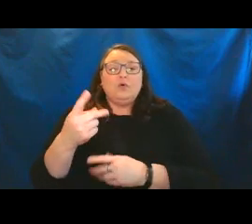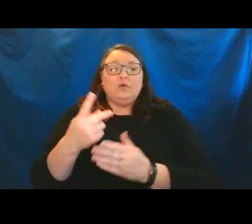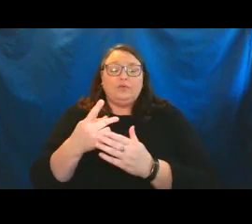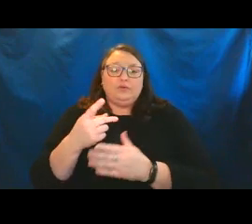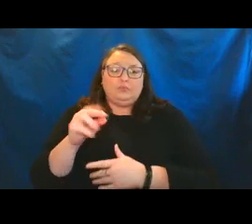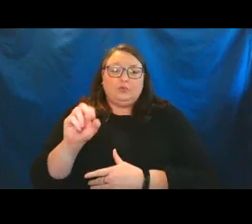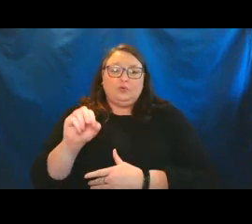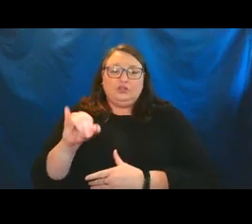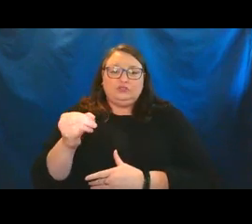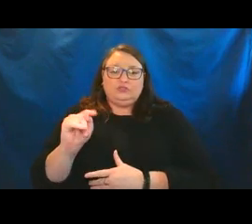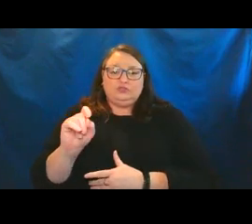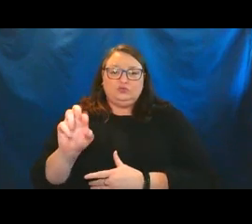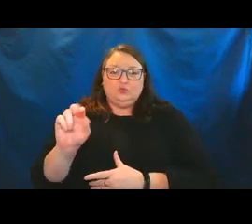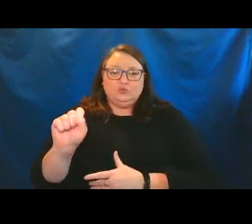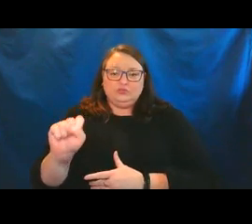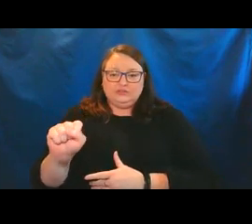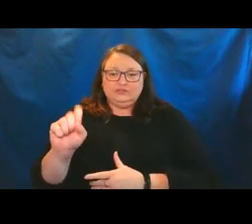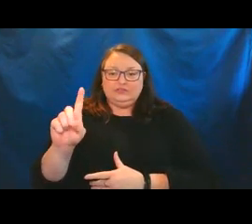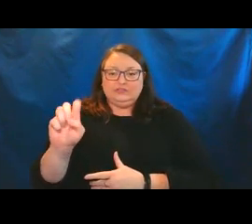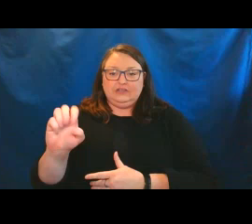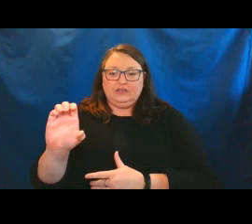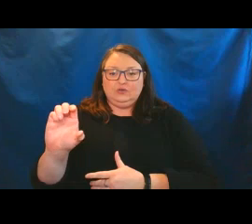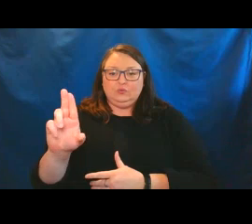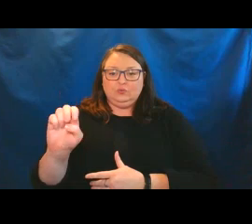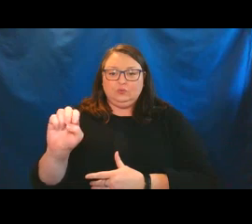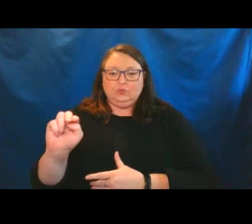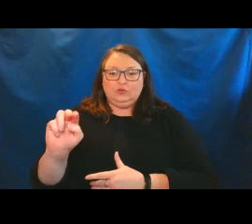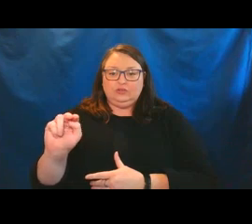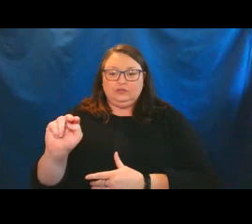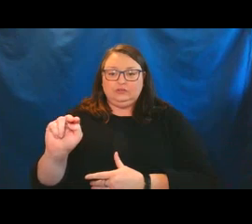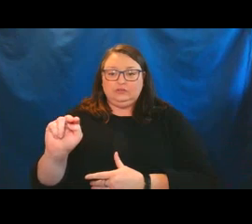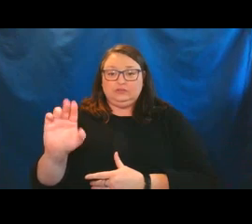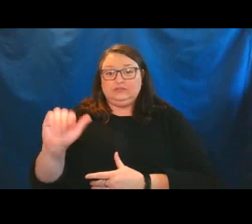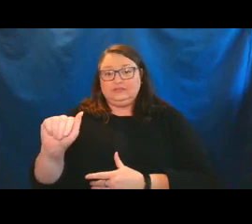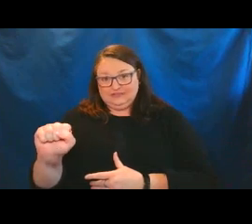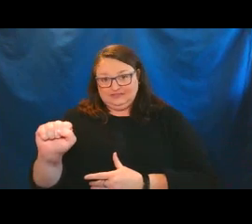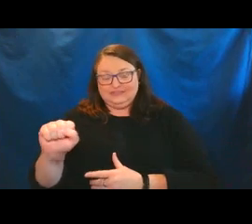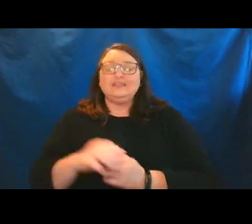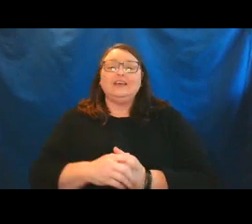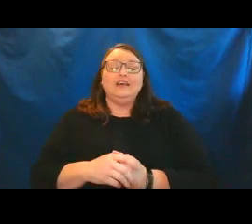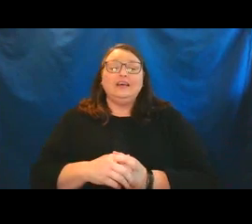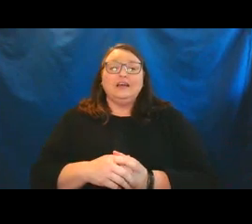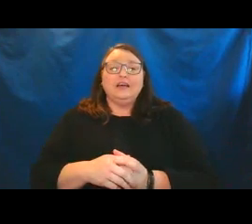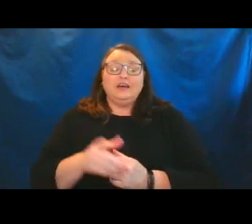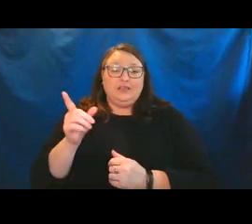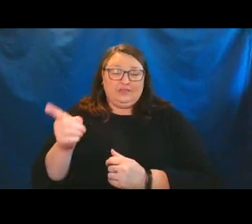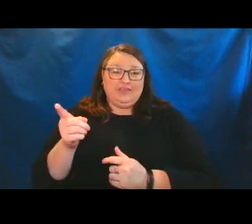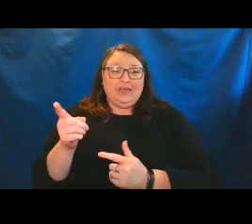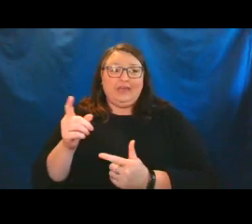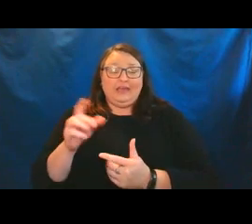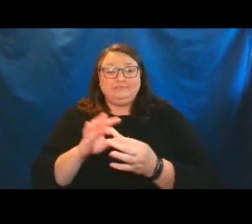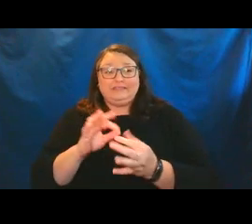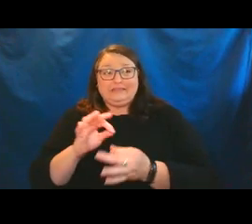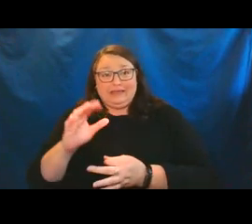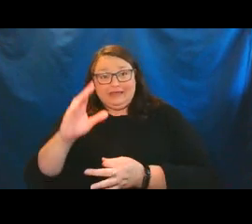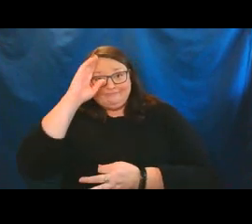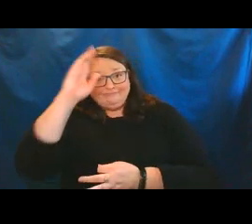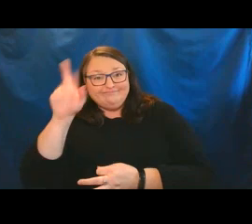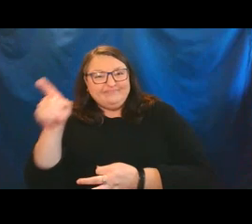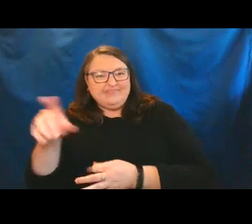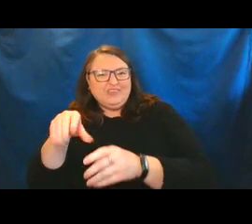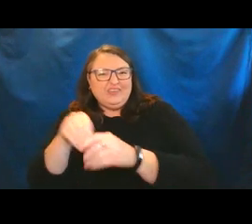primary awardee for this project. Unfortunately, they give their regards. They are in a conference in person right now and just